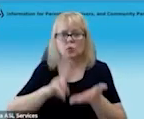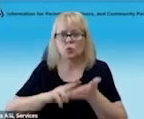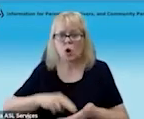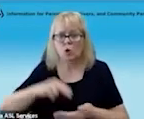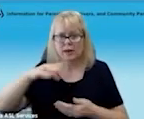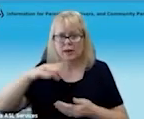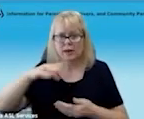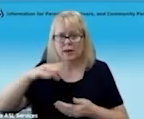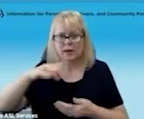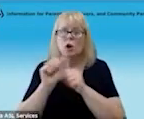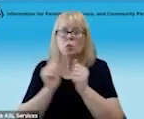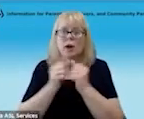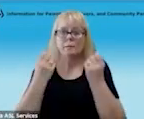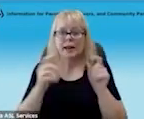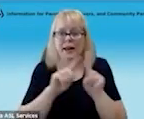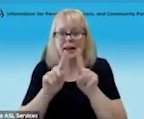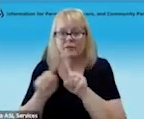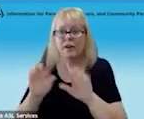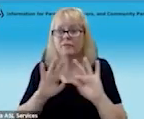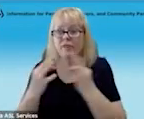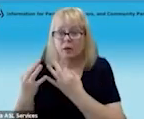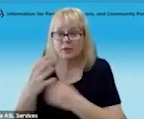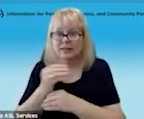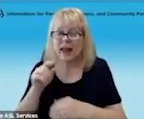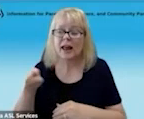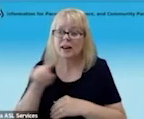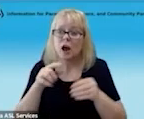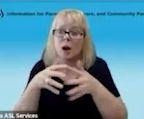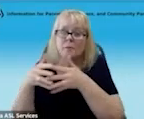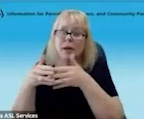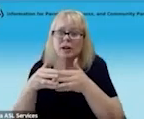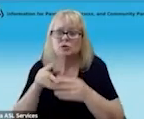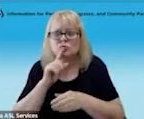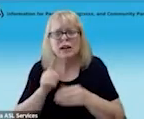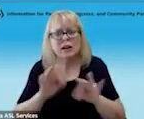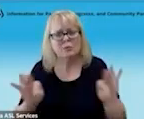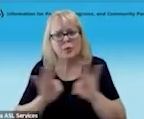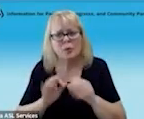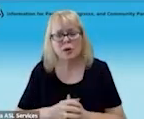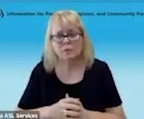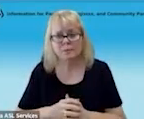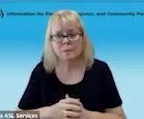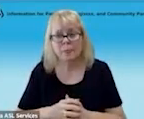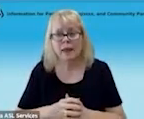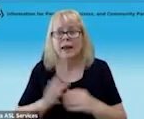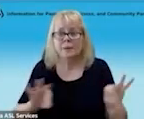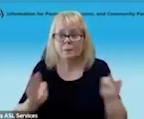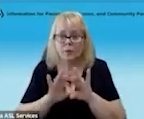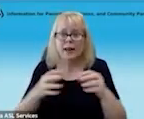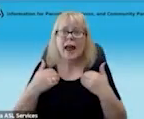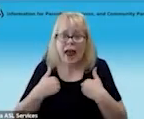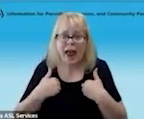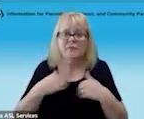say what you believe and act accordingly. Eligible but not enrolled. We're talking about Medicaid culture relevant